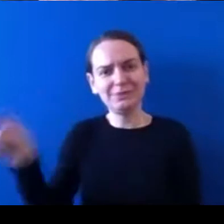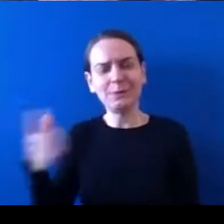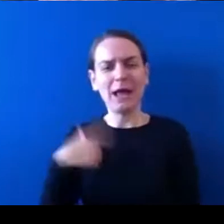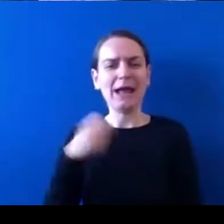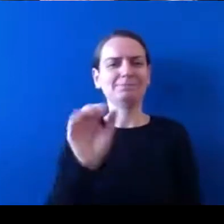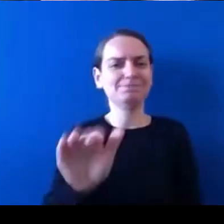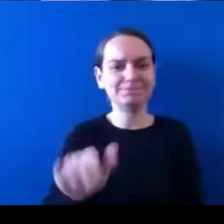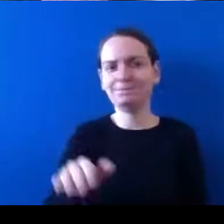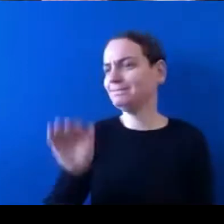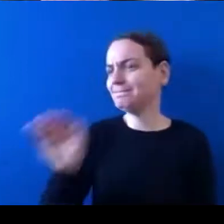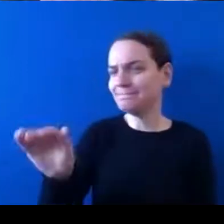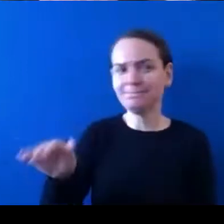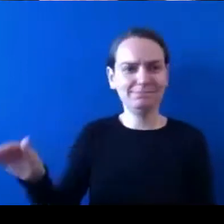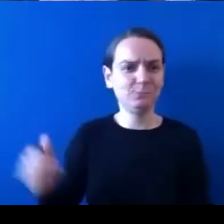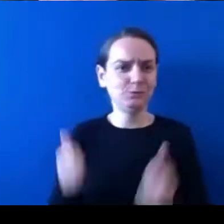to get there?